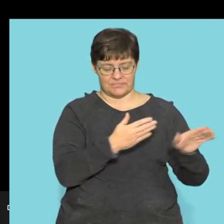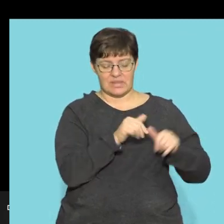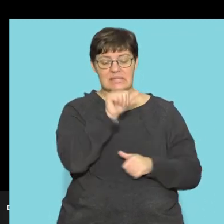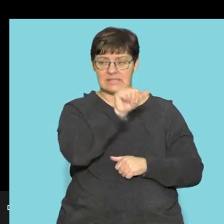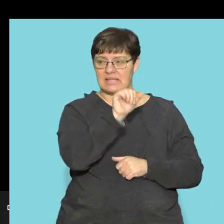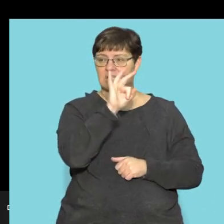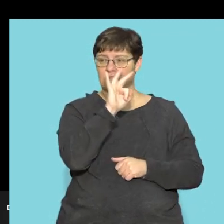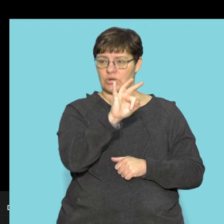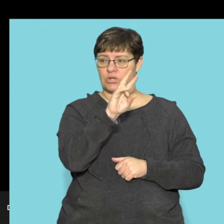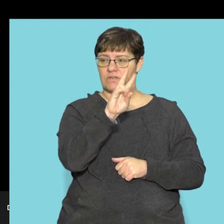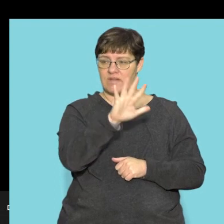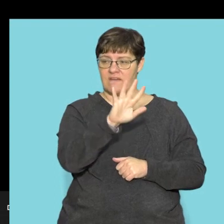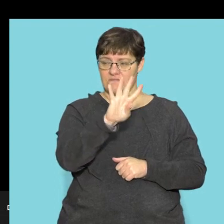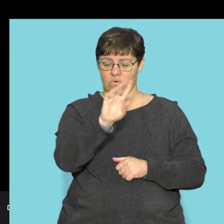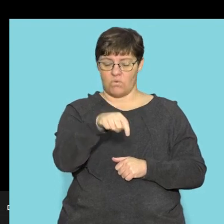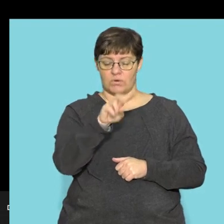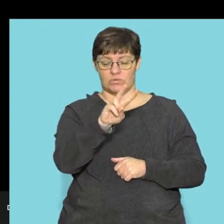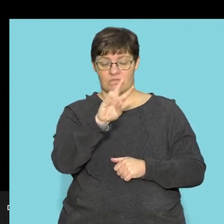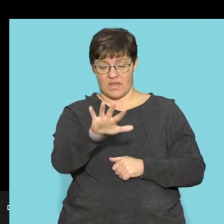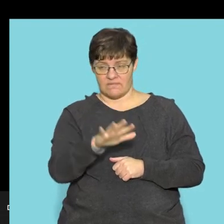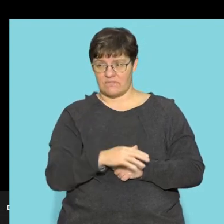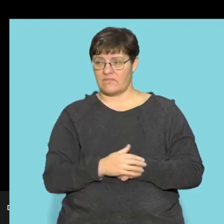just rewrite it.